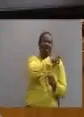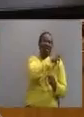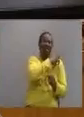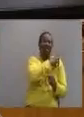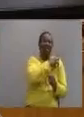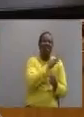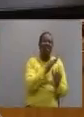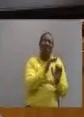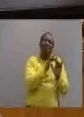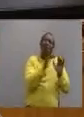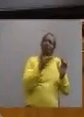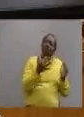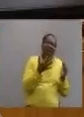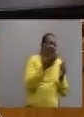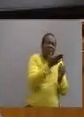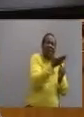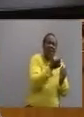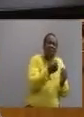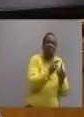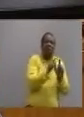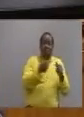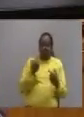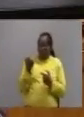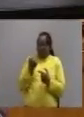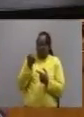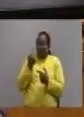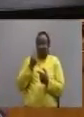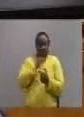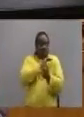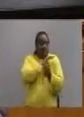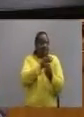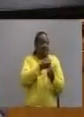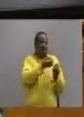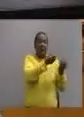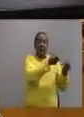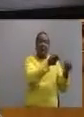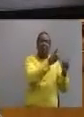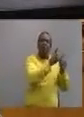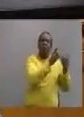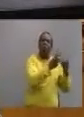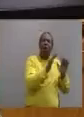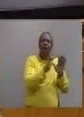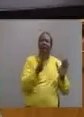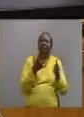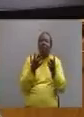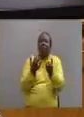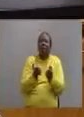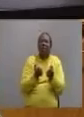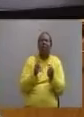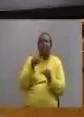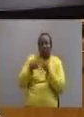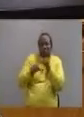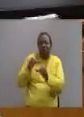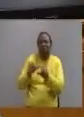not retrieve it. When you relinquish the power, it's gone, and it's gone forever for your children and grandchildren. What